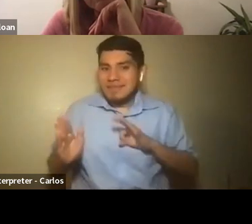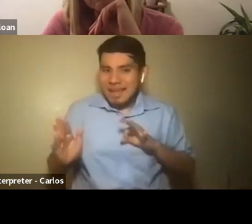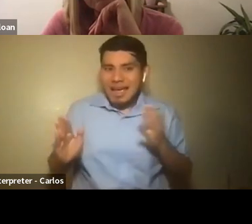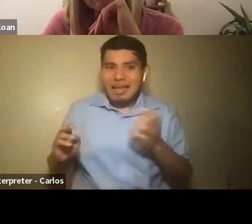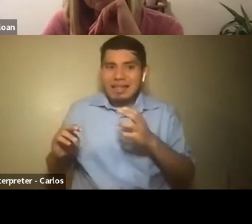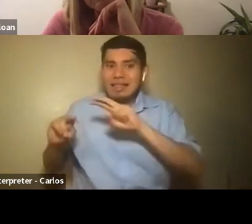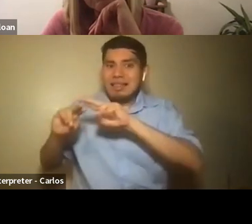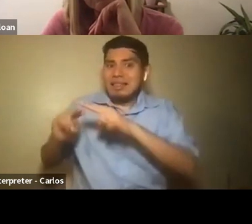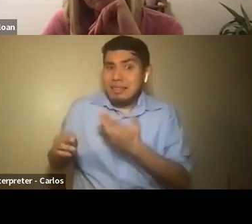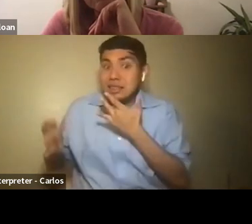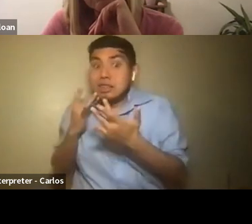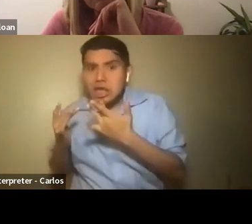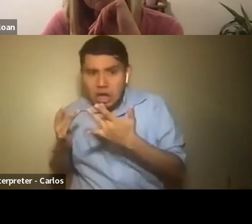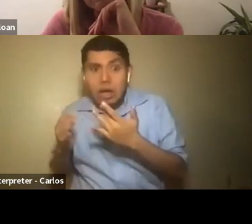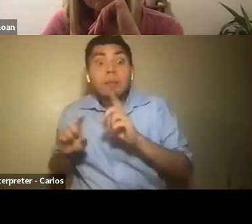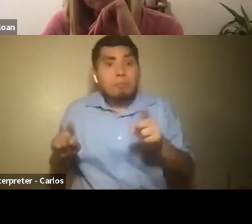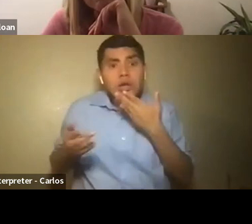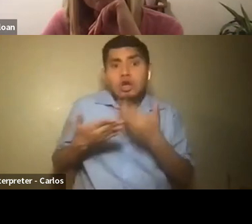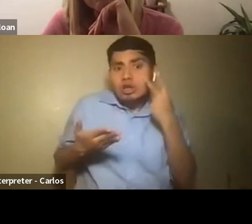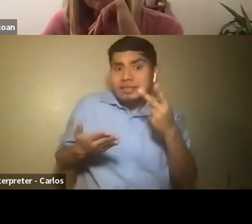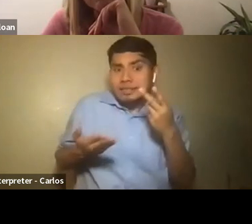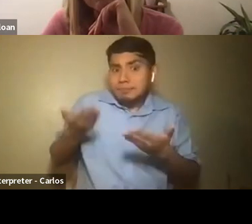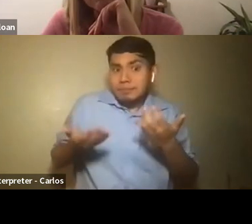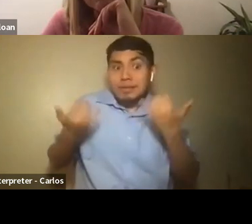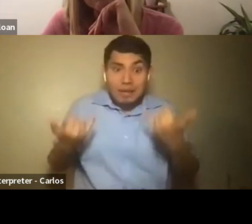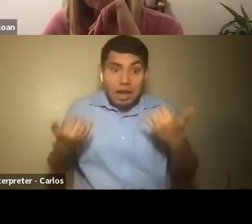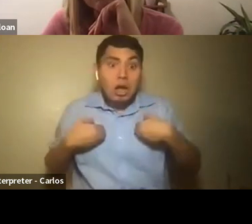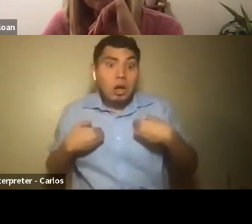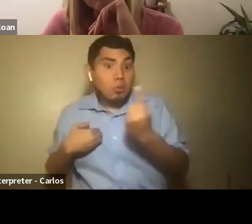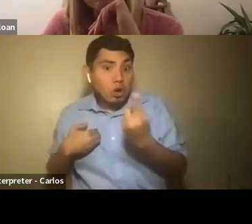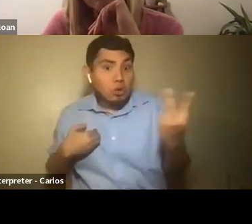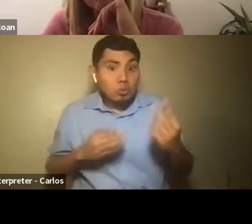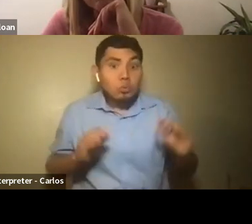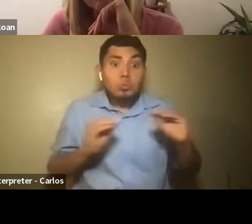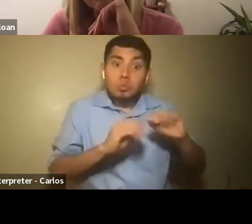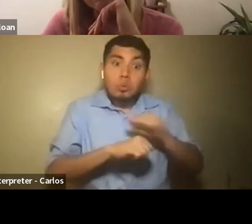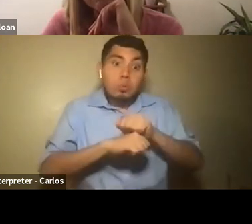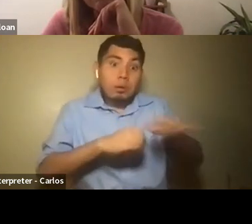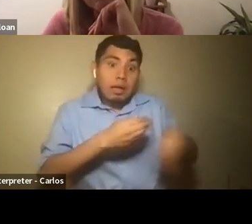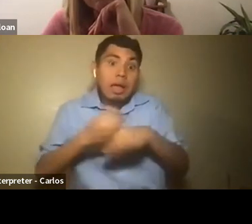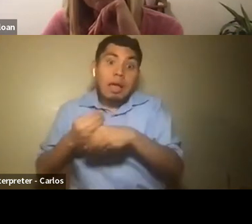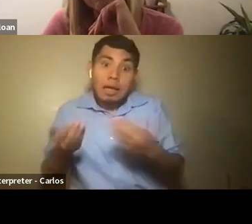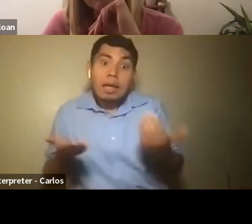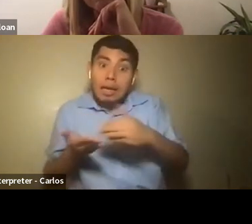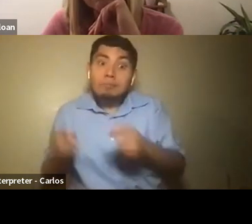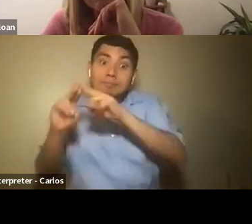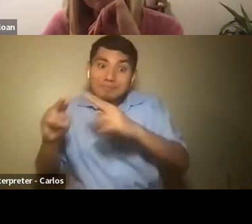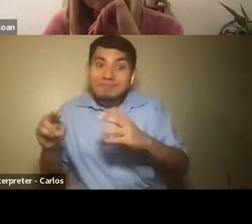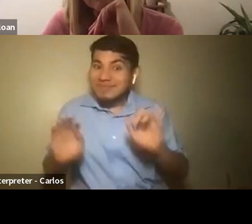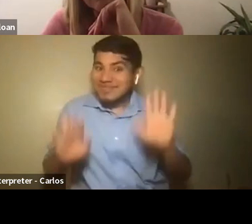see that you may be getting one or two more appointments to add to back. So that's great to hear.